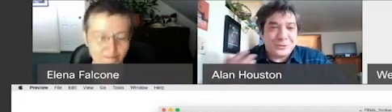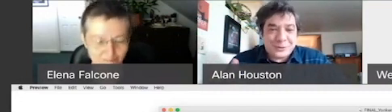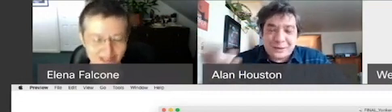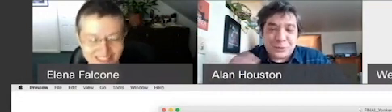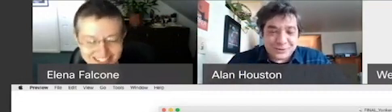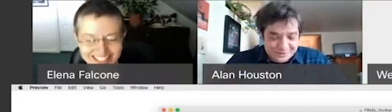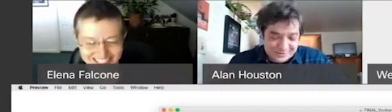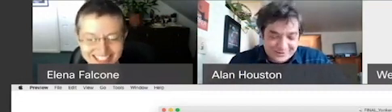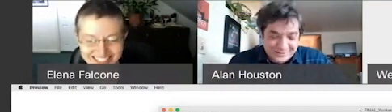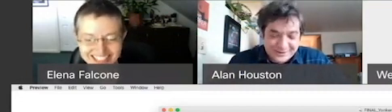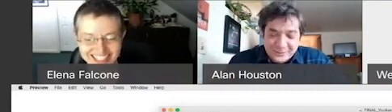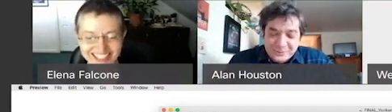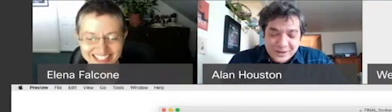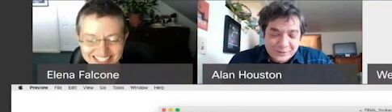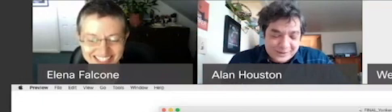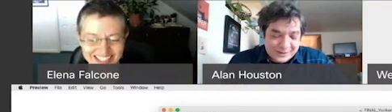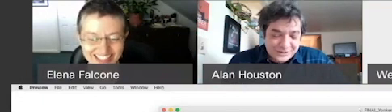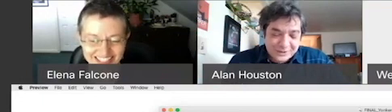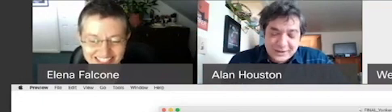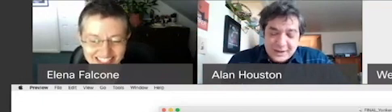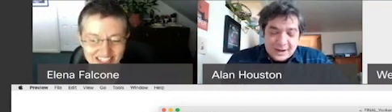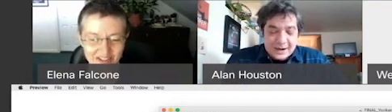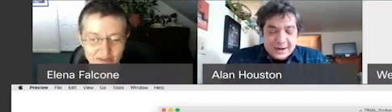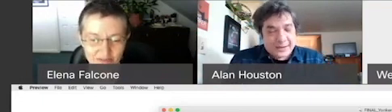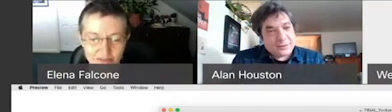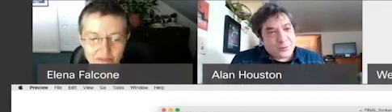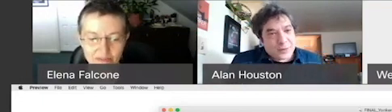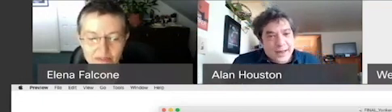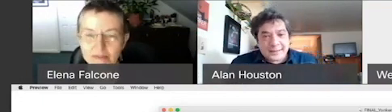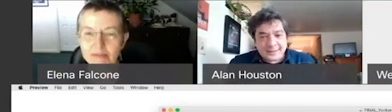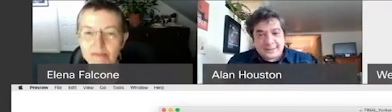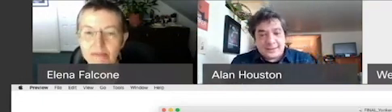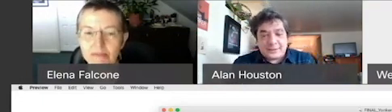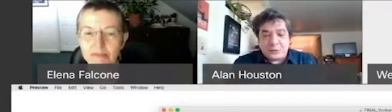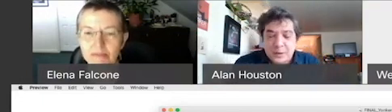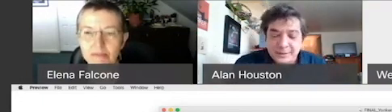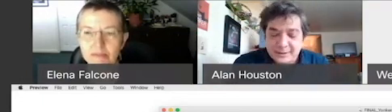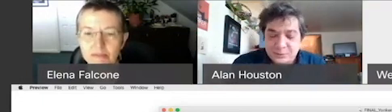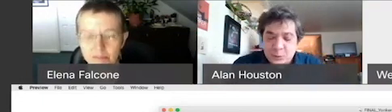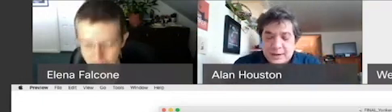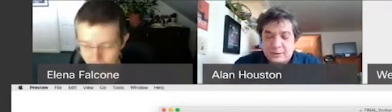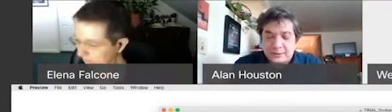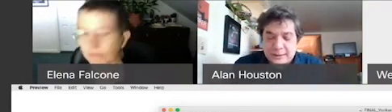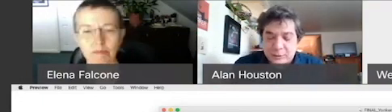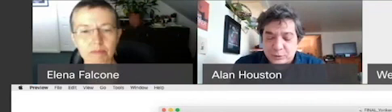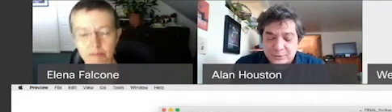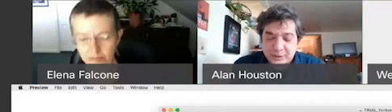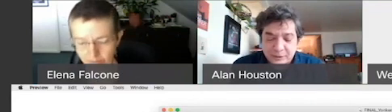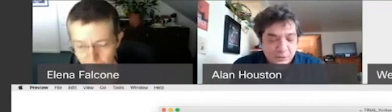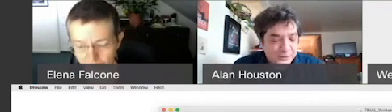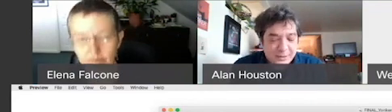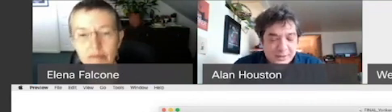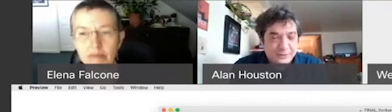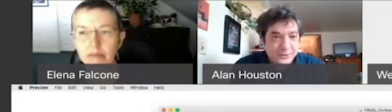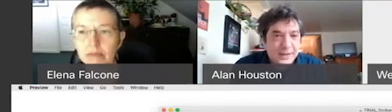in-person event next year. For the last 2 months, while our doors have been closed,